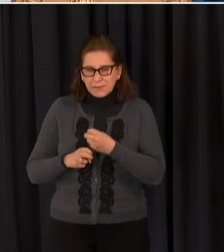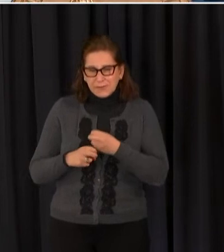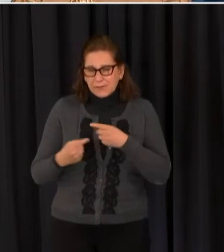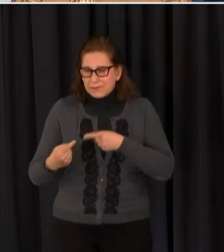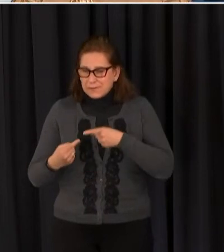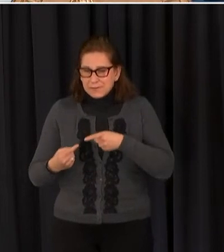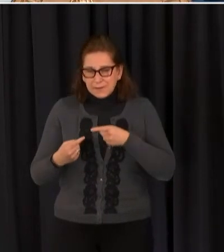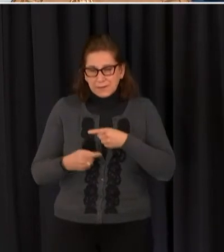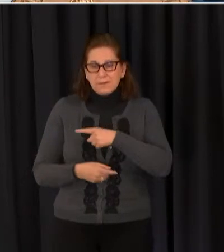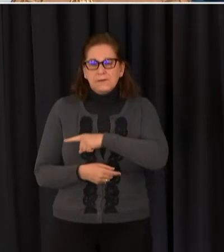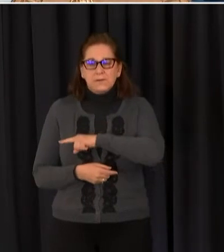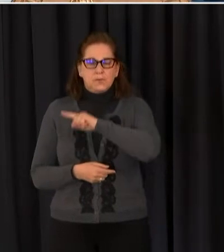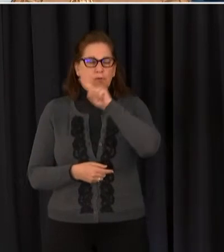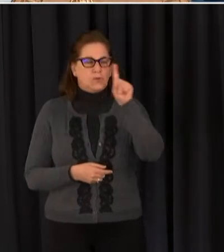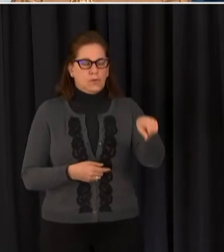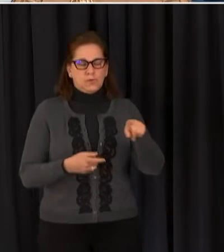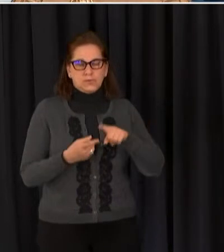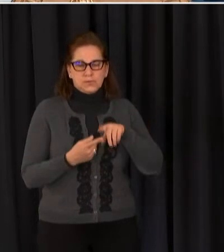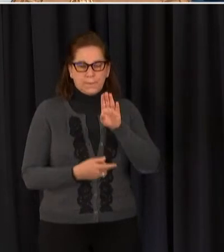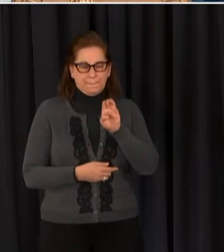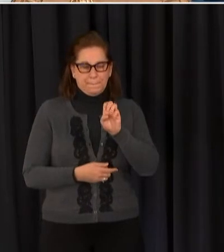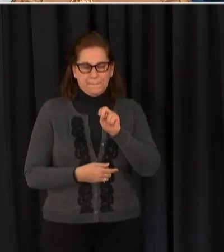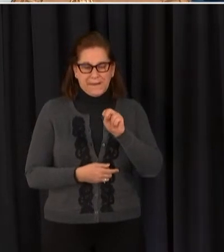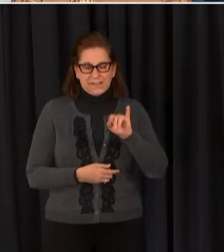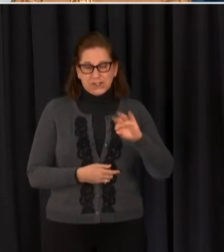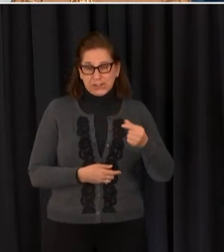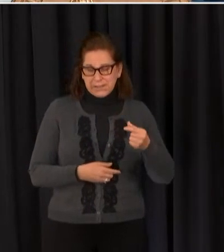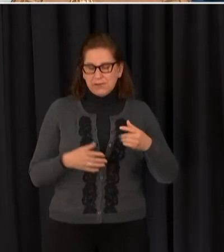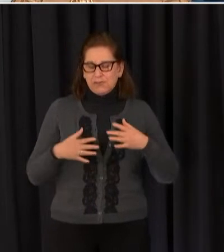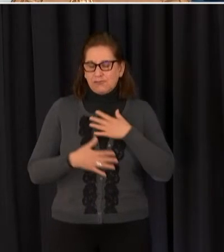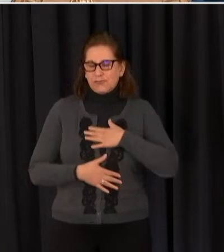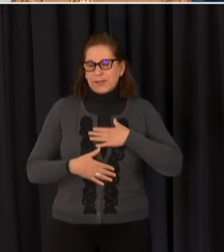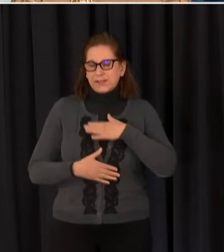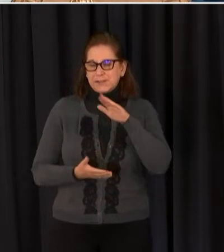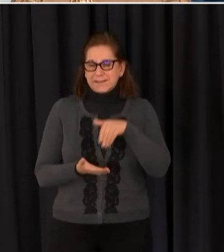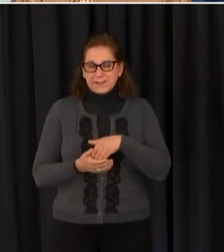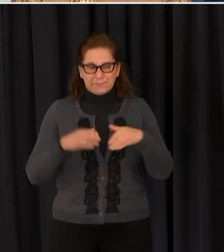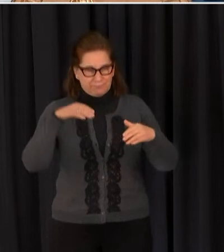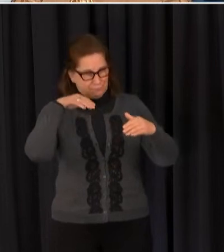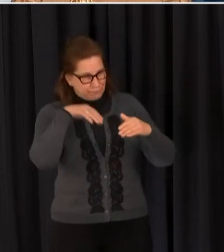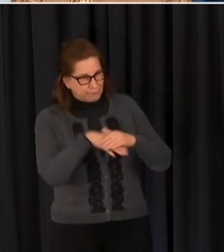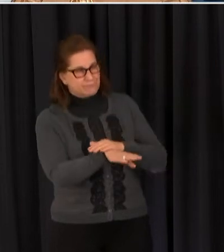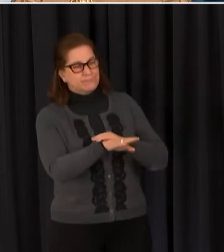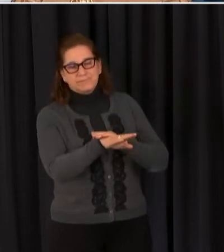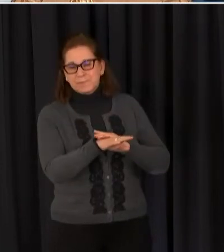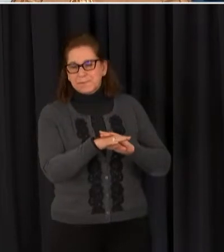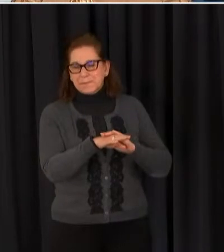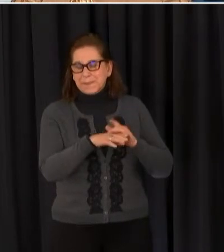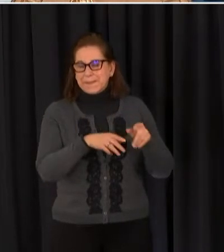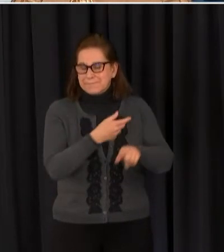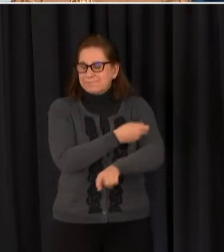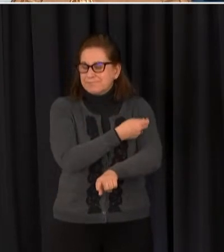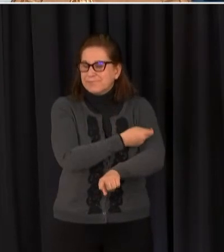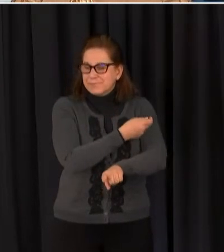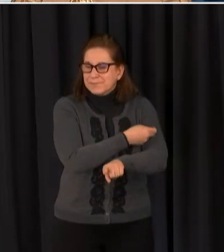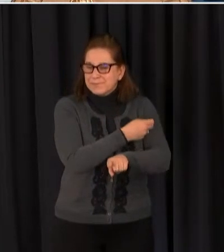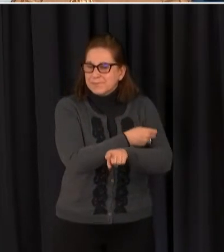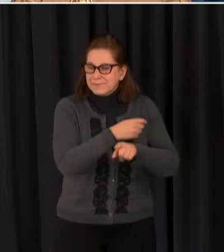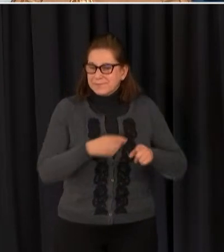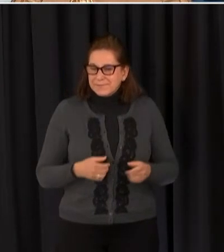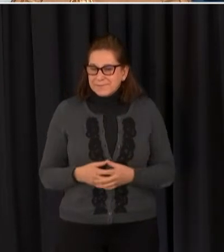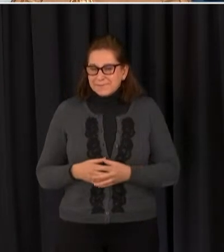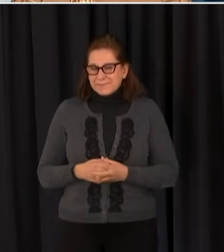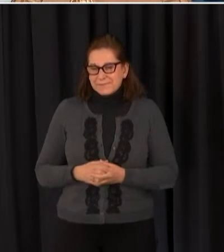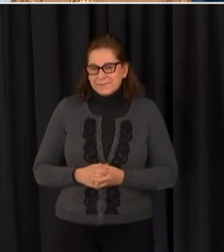Recreation Center. So I want to thank all the partners who made that a huge success. Johns Hopkins Sibley Memorial, the